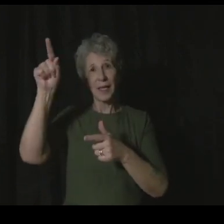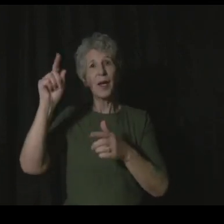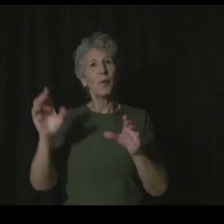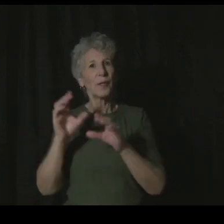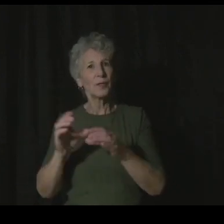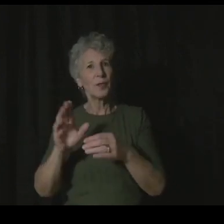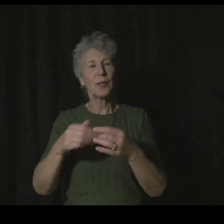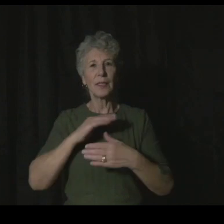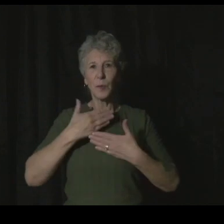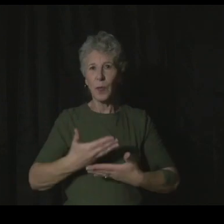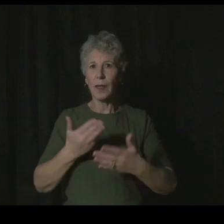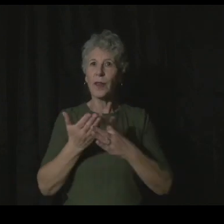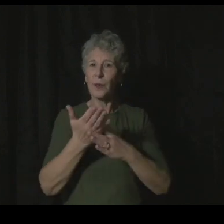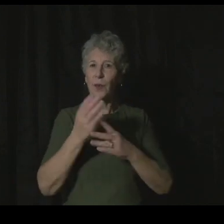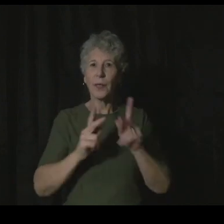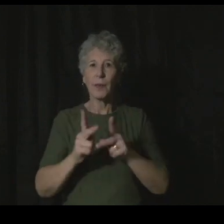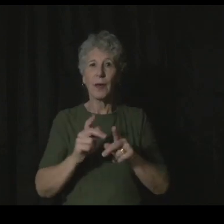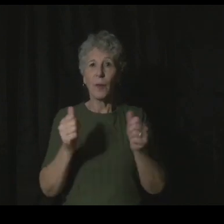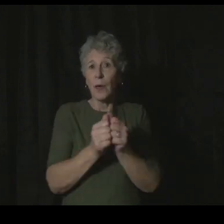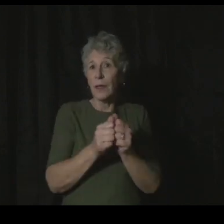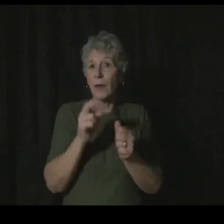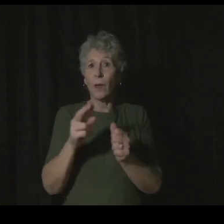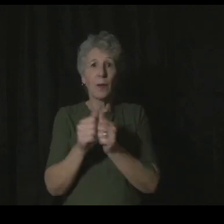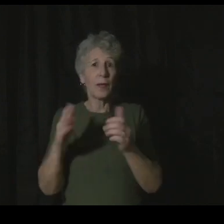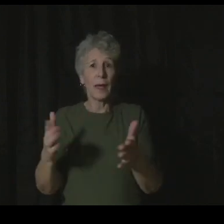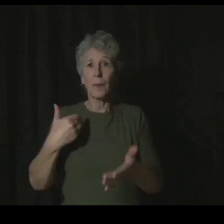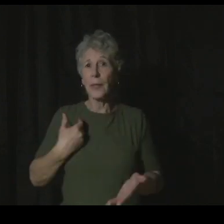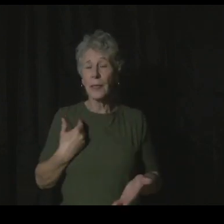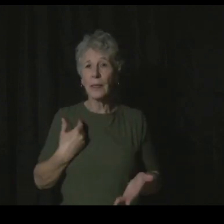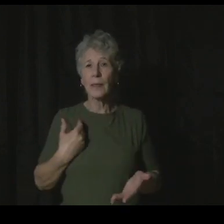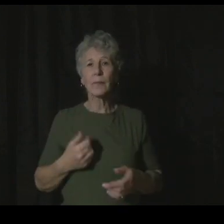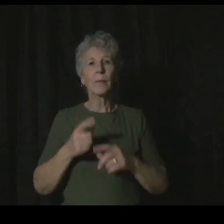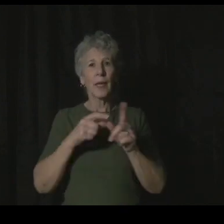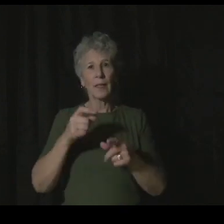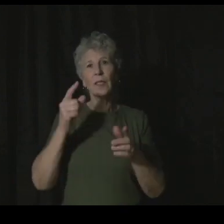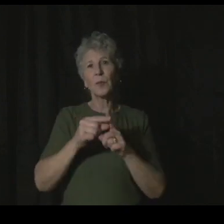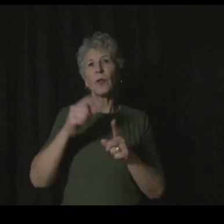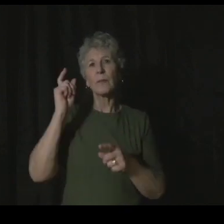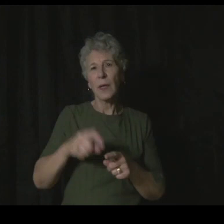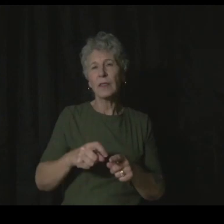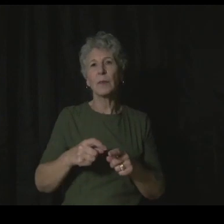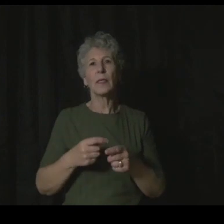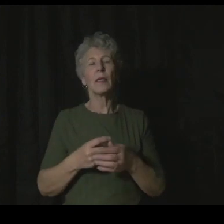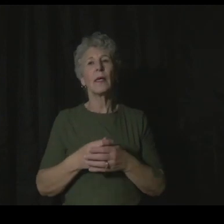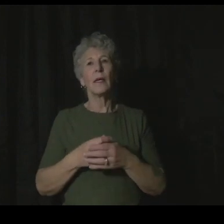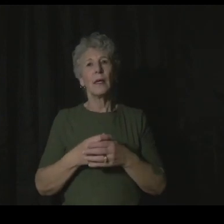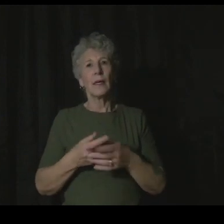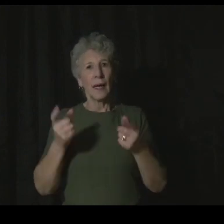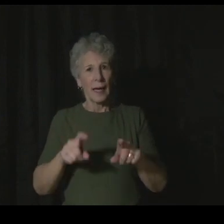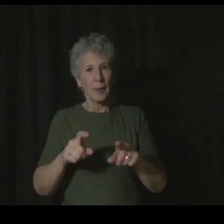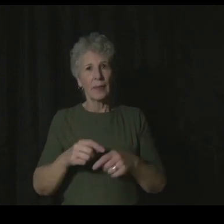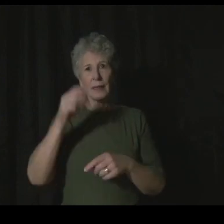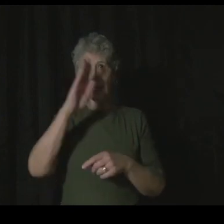through his people, with or without me, because his word must be fulfilled. God never